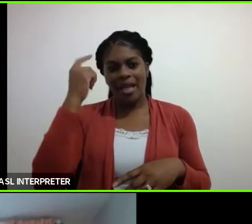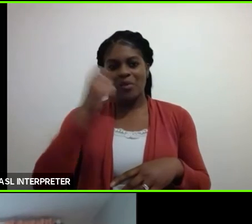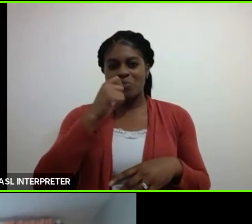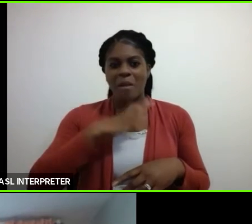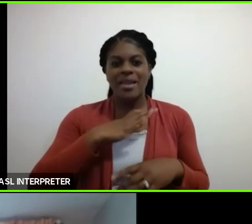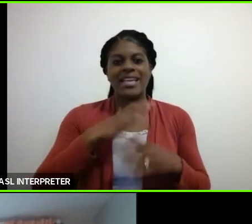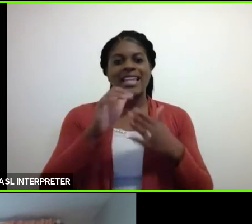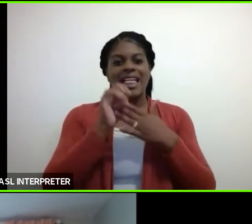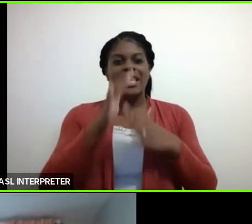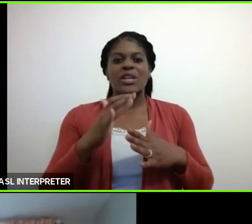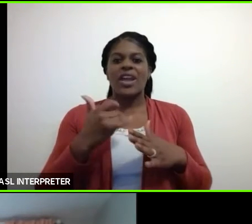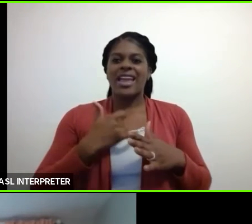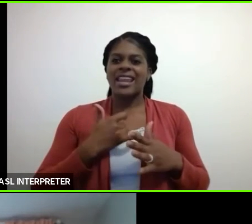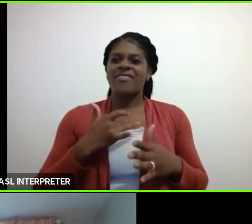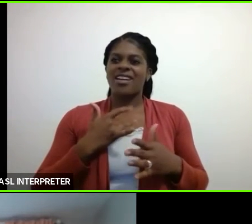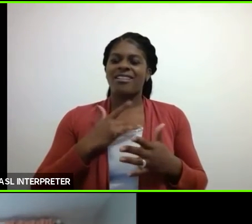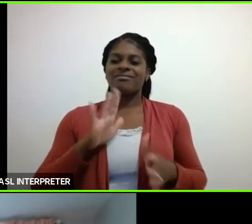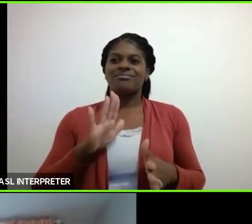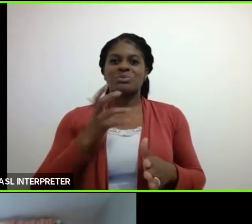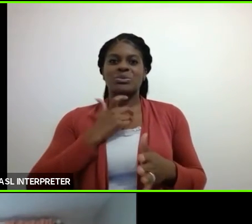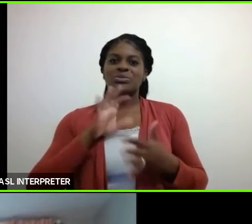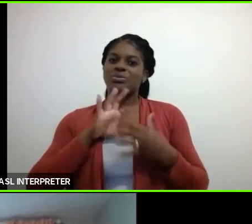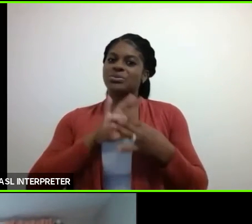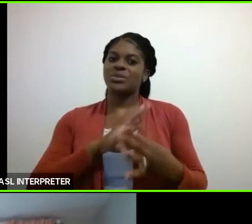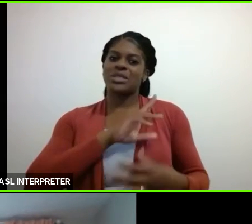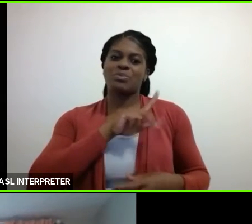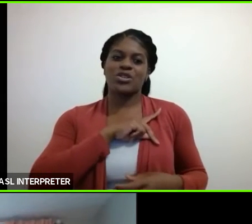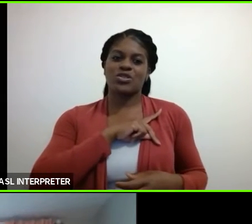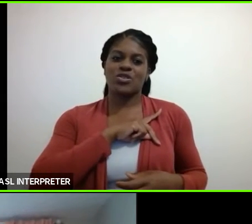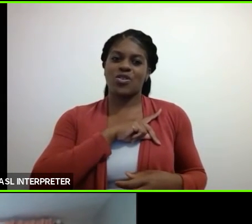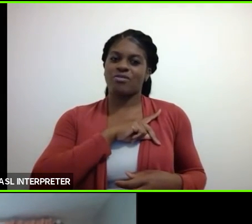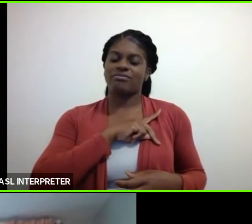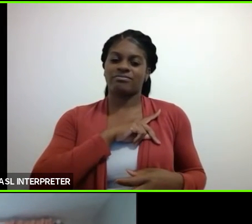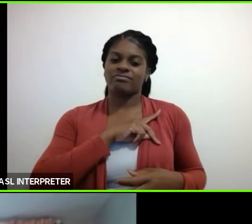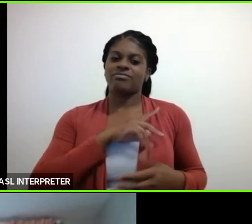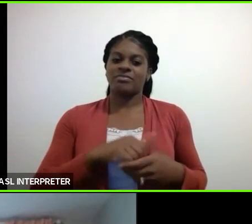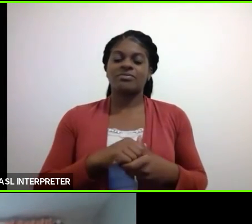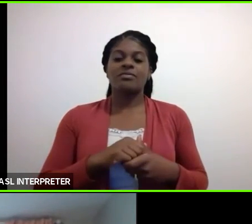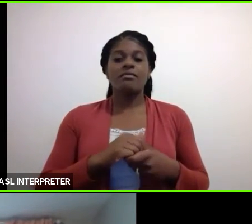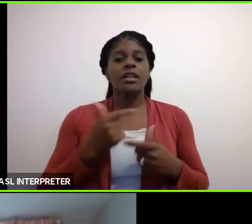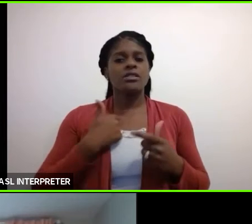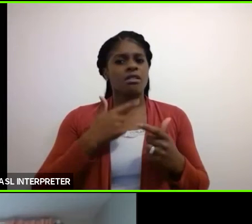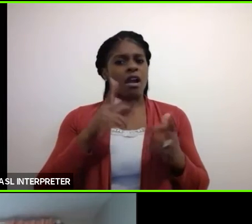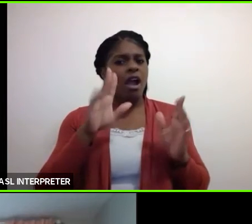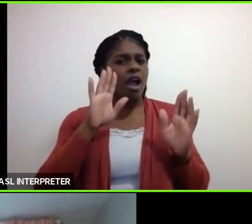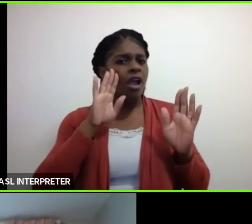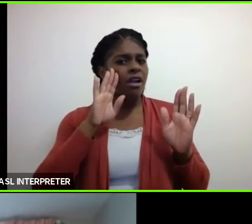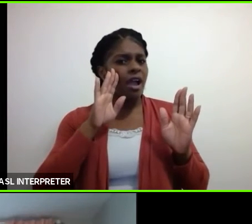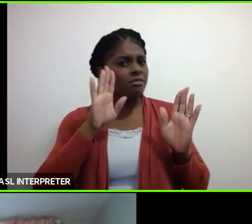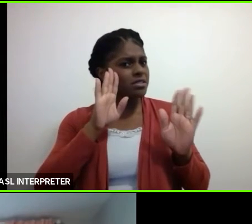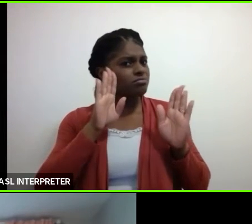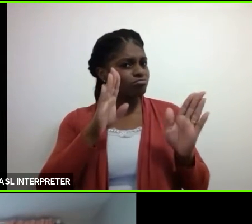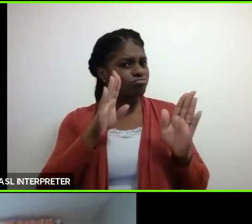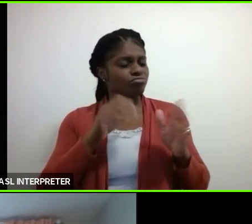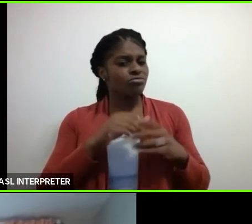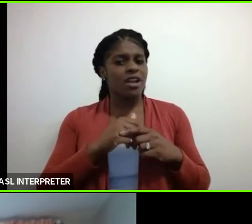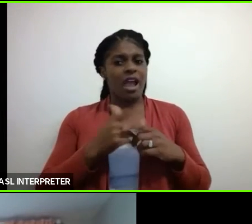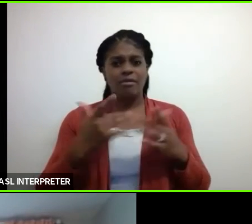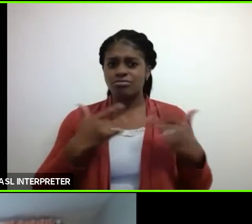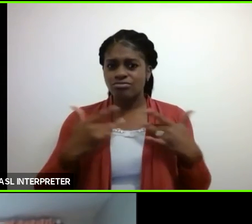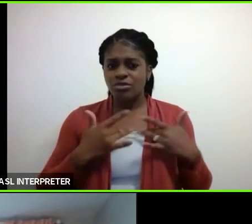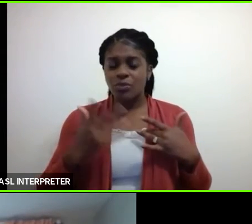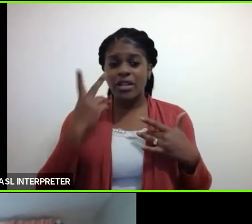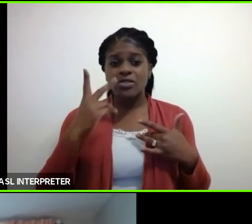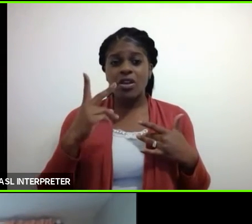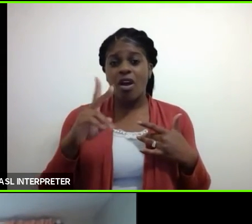made it very personal for me. So it definitely got my attention and became areas of concern when I saw that African